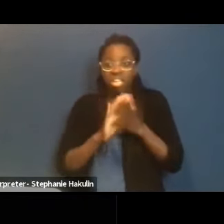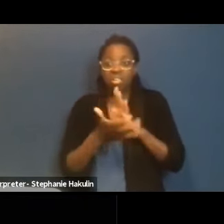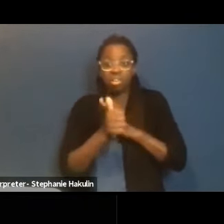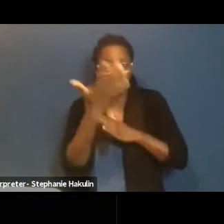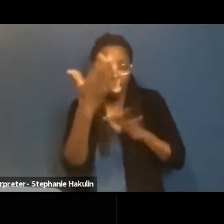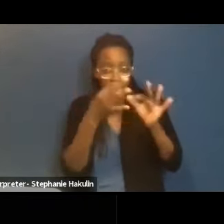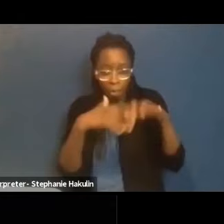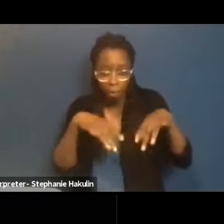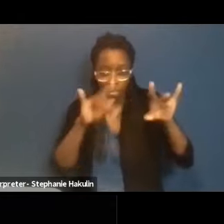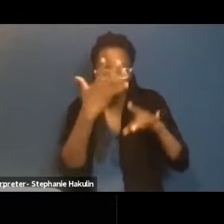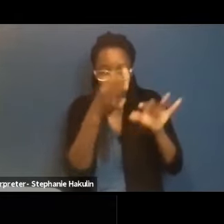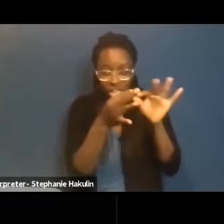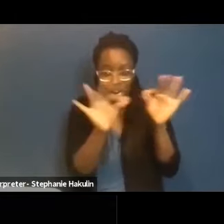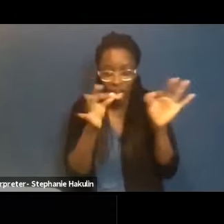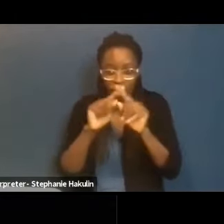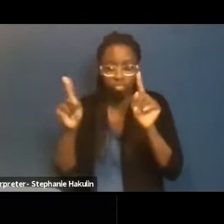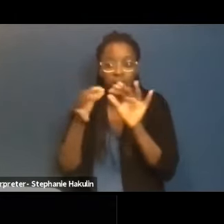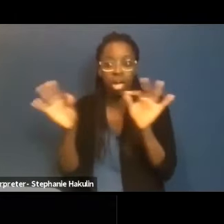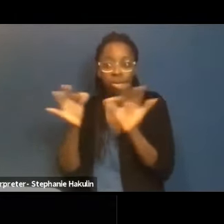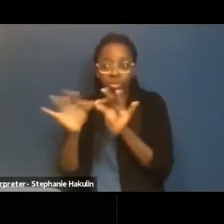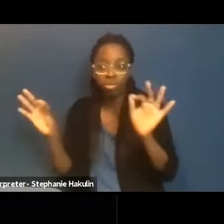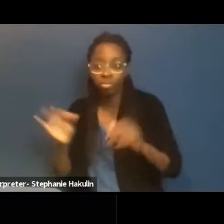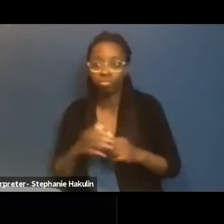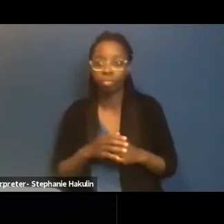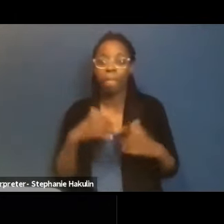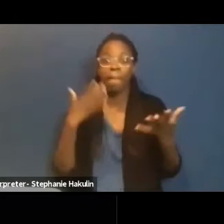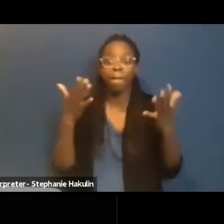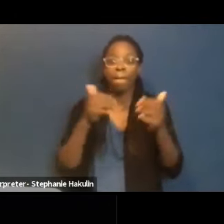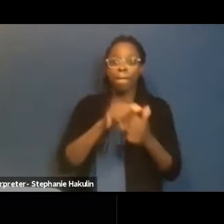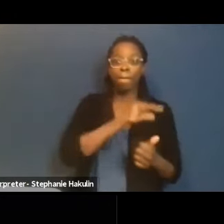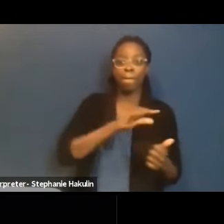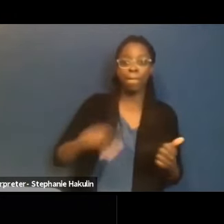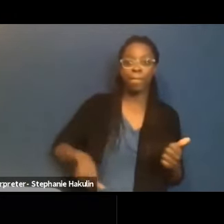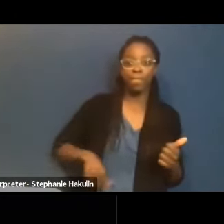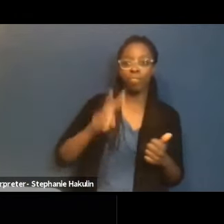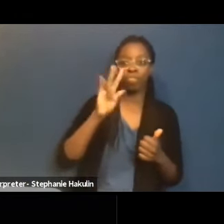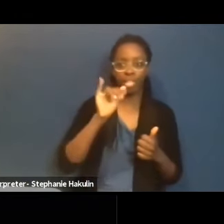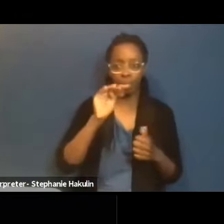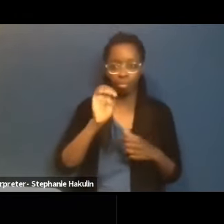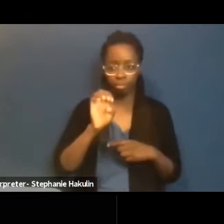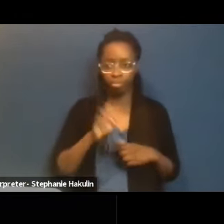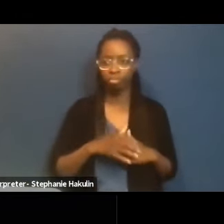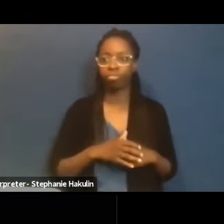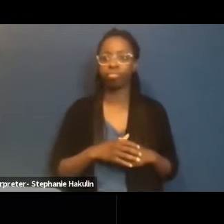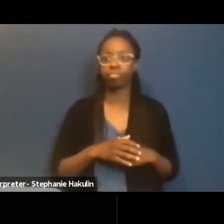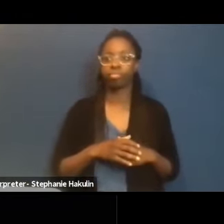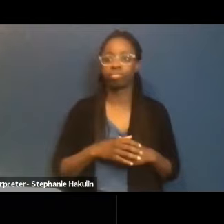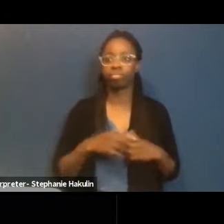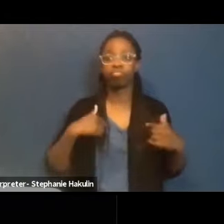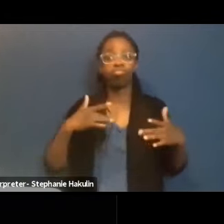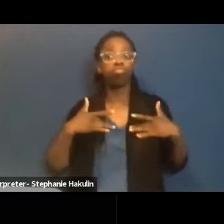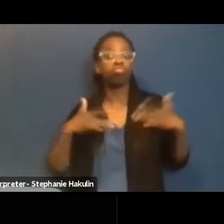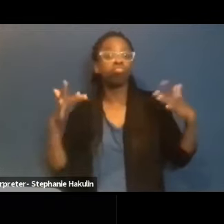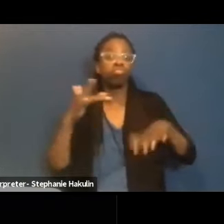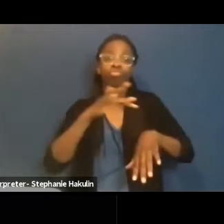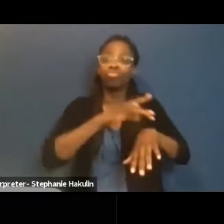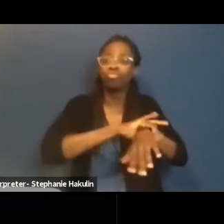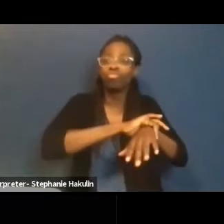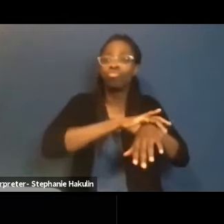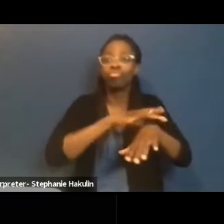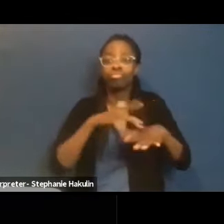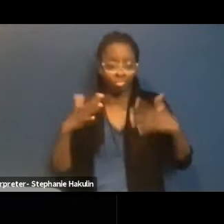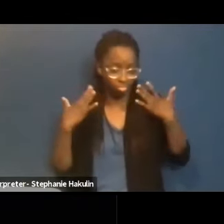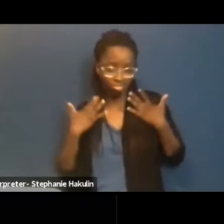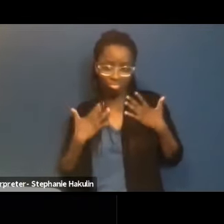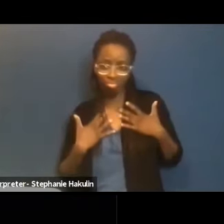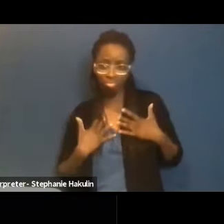for diamond embellished bracelets, turned impediments into assets. Even in death, they demonstrated strength. Millie died 12 hours before her sister